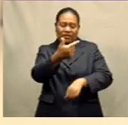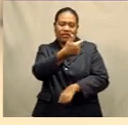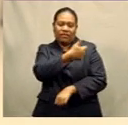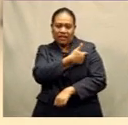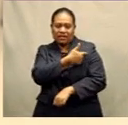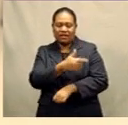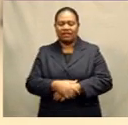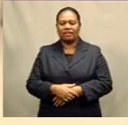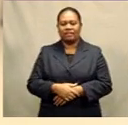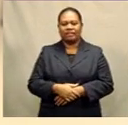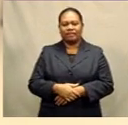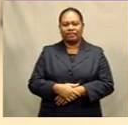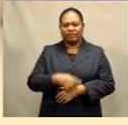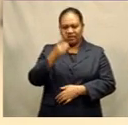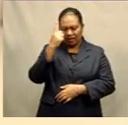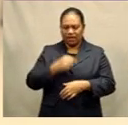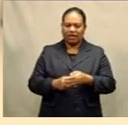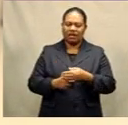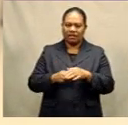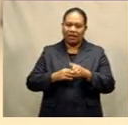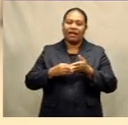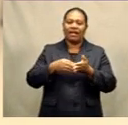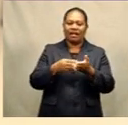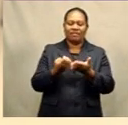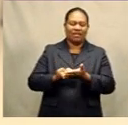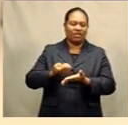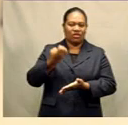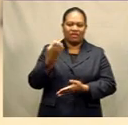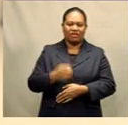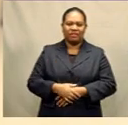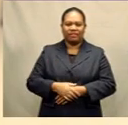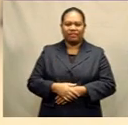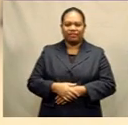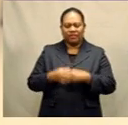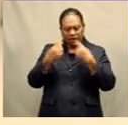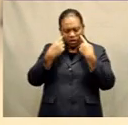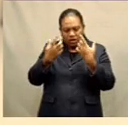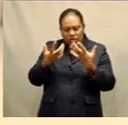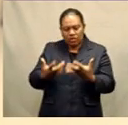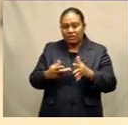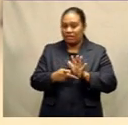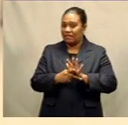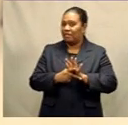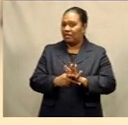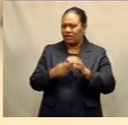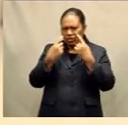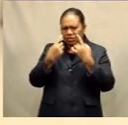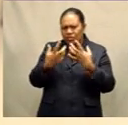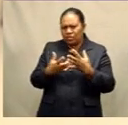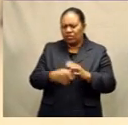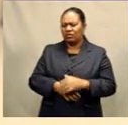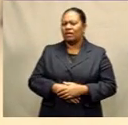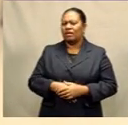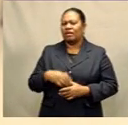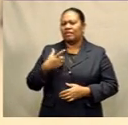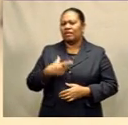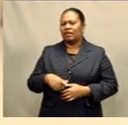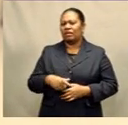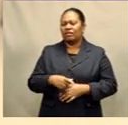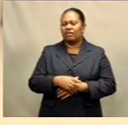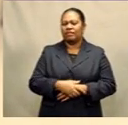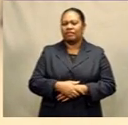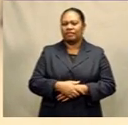vaccinations would prop up their economy. However, they saw any inflationary pressures as subdued given the